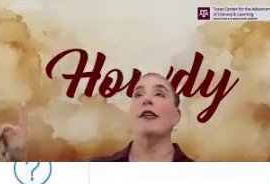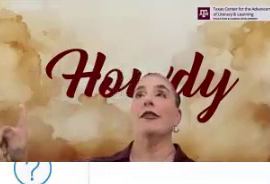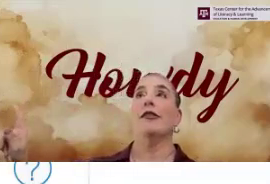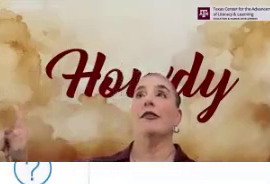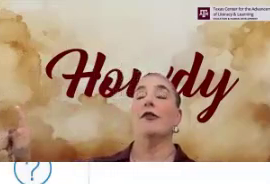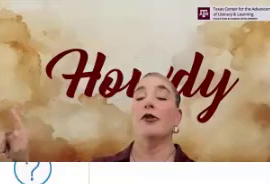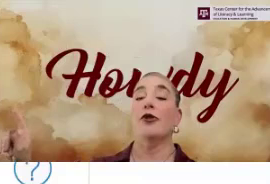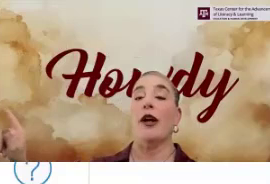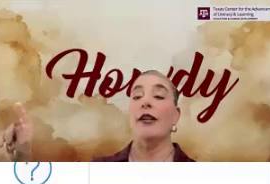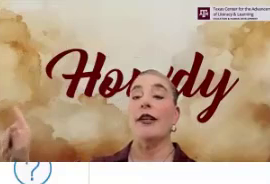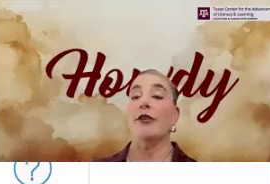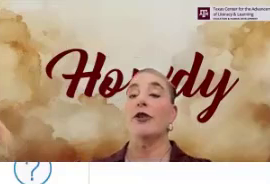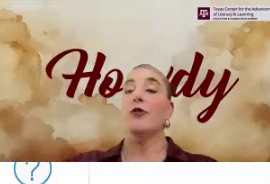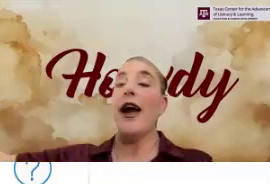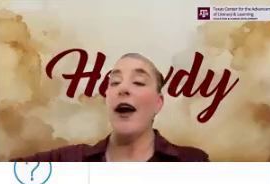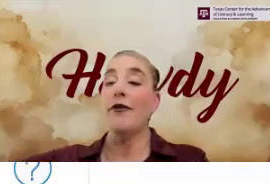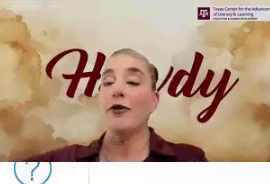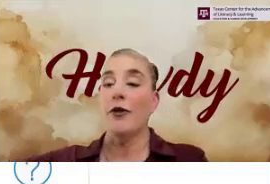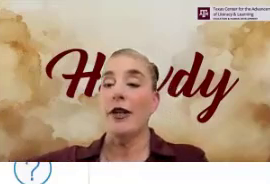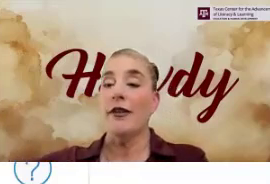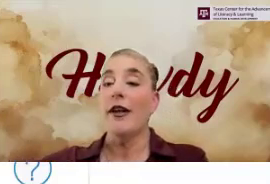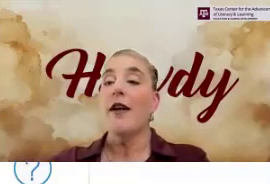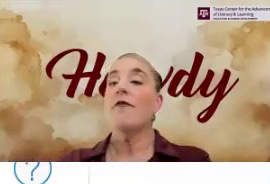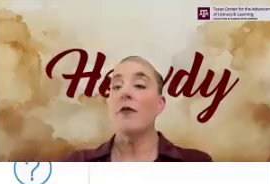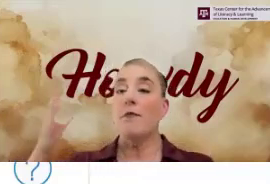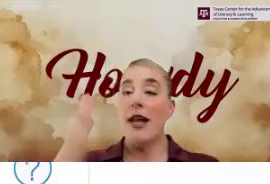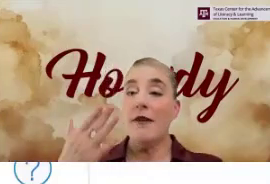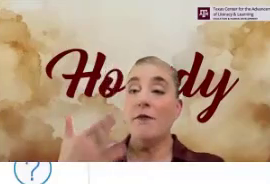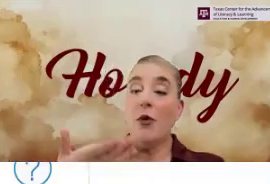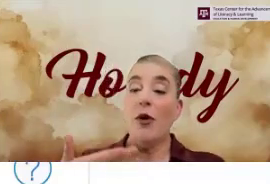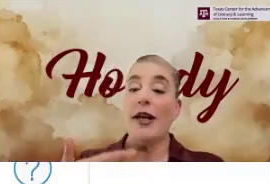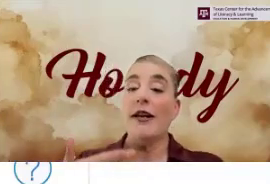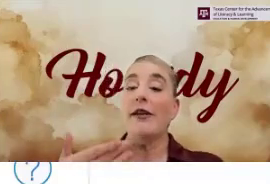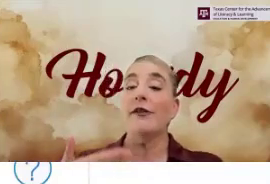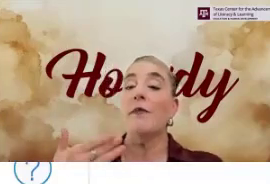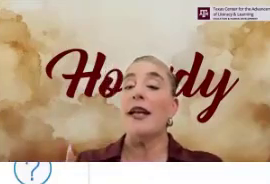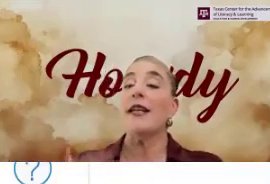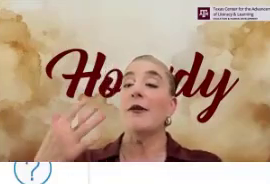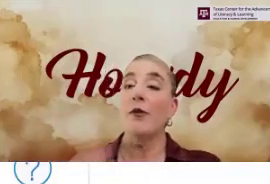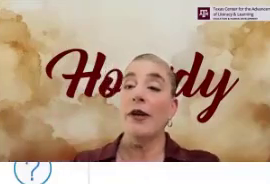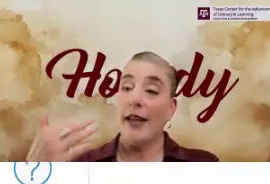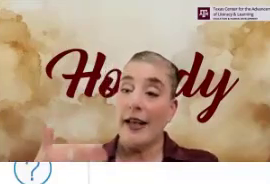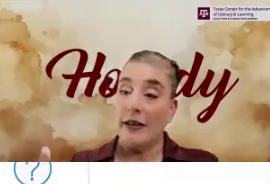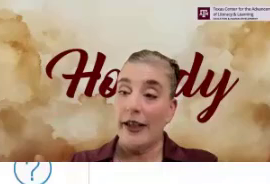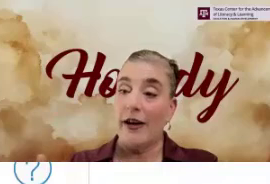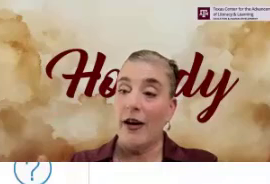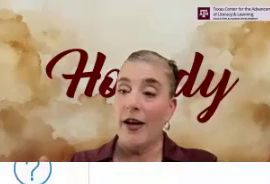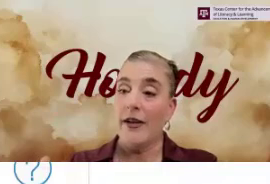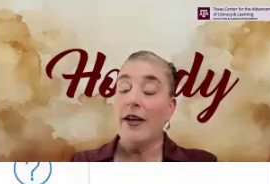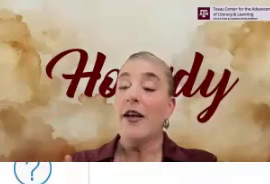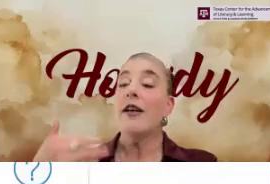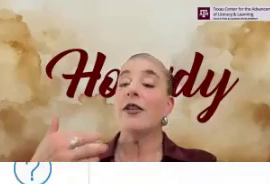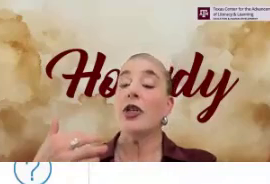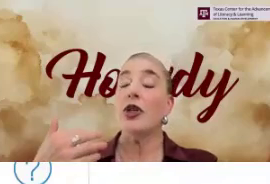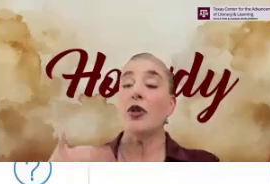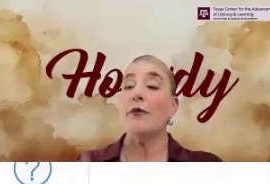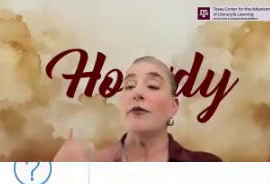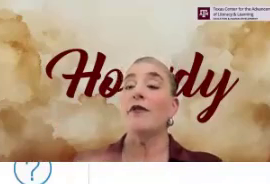whatever it is that they're trying to get to after it, the main point is making what they click